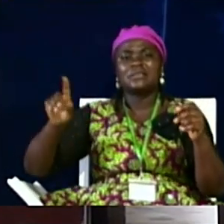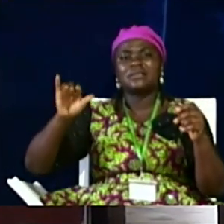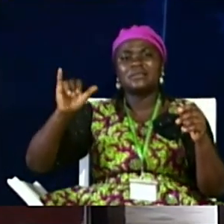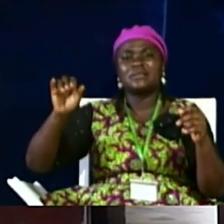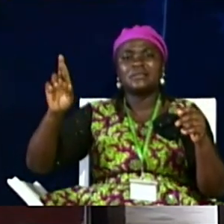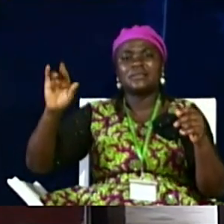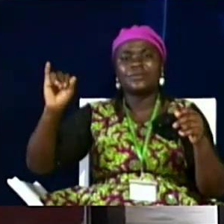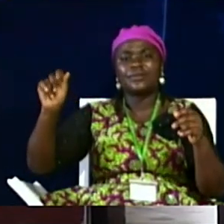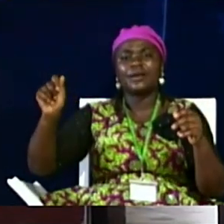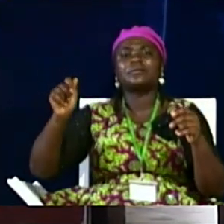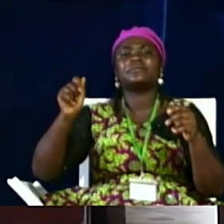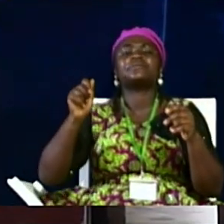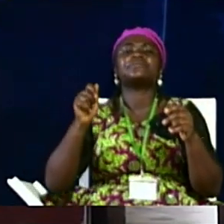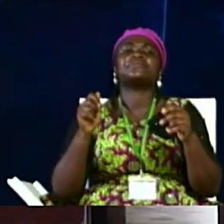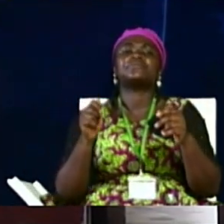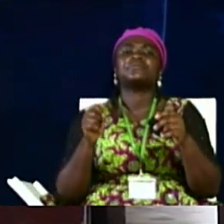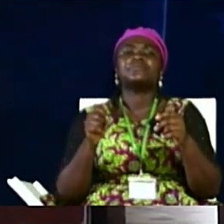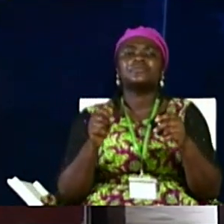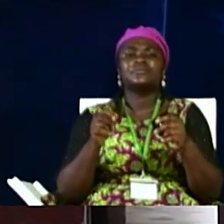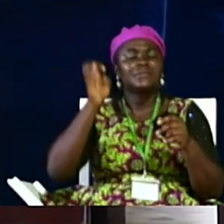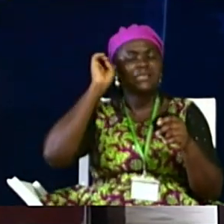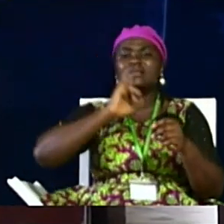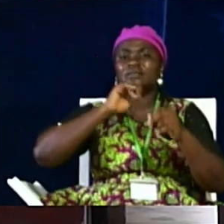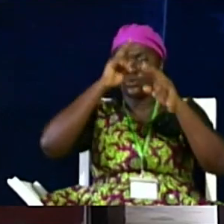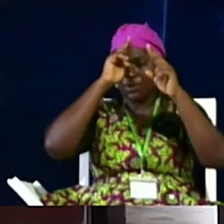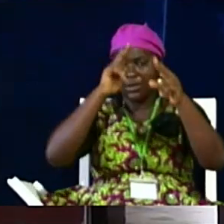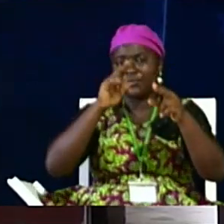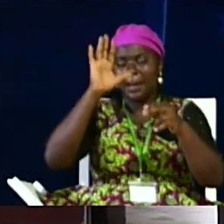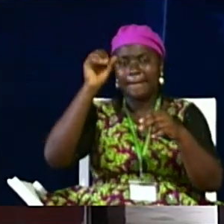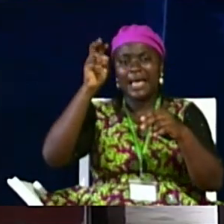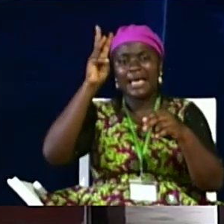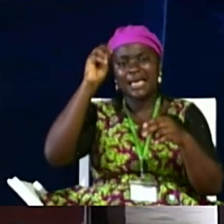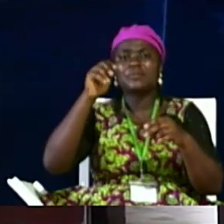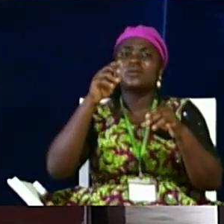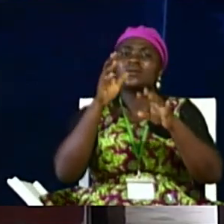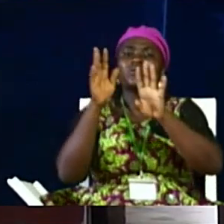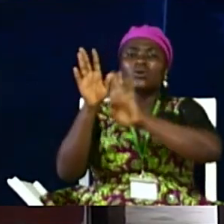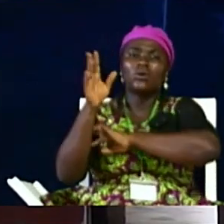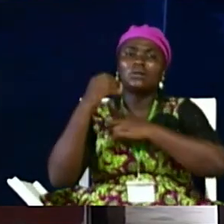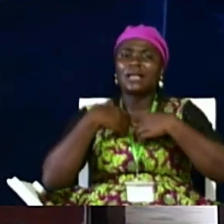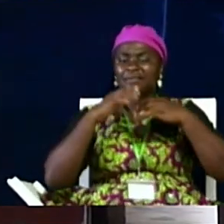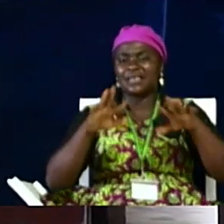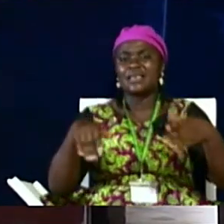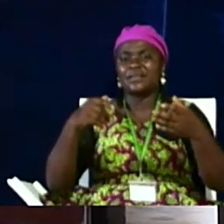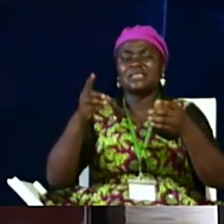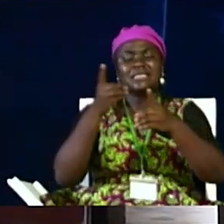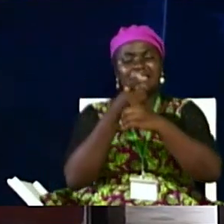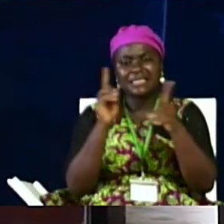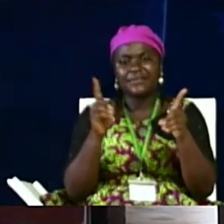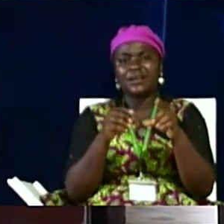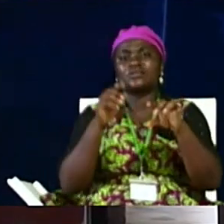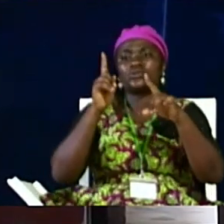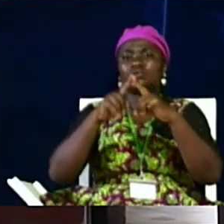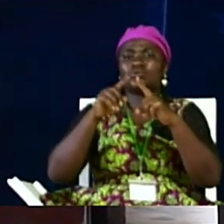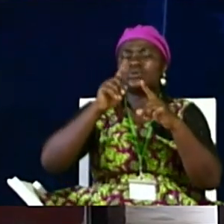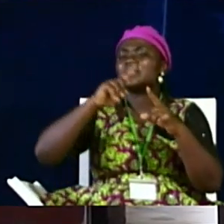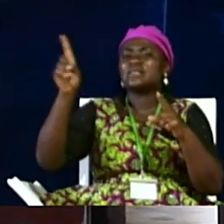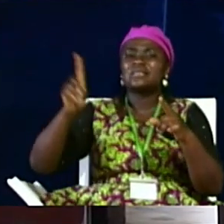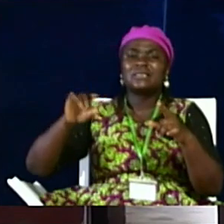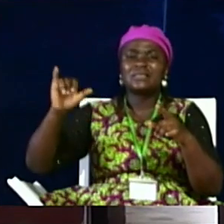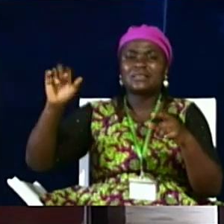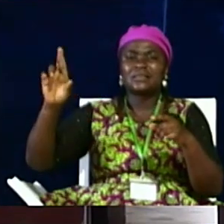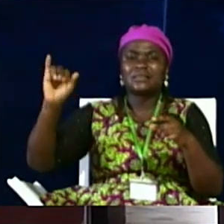and honorable, because by him the Lord had given deliverance unto Syria. He